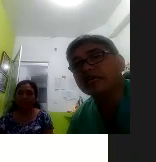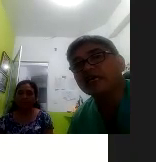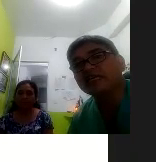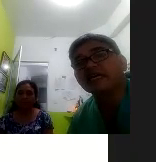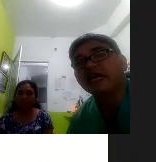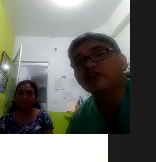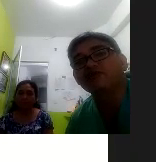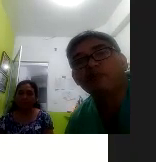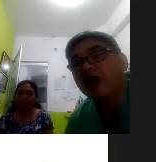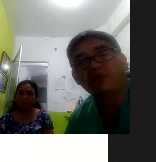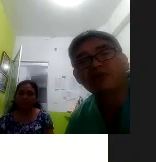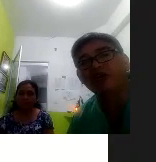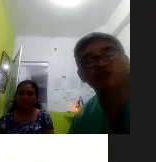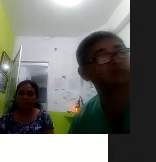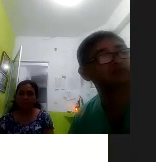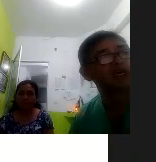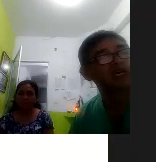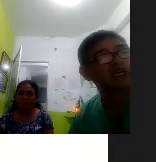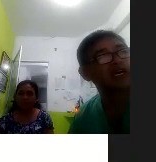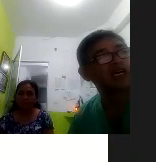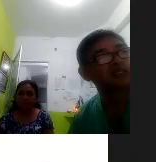like it's a kind of a viral infection.